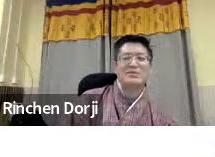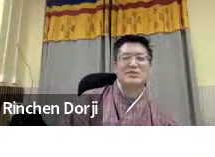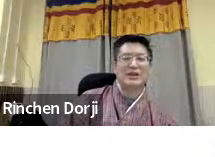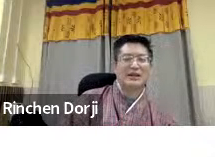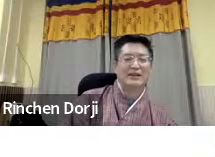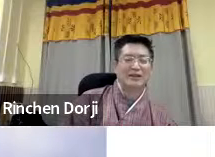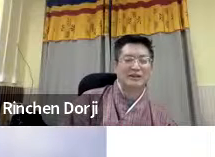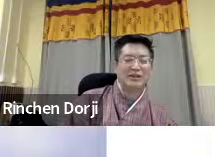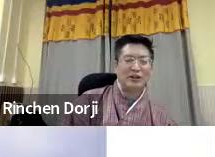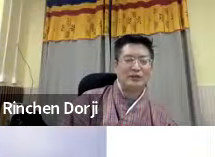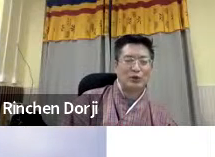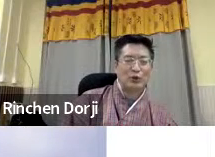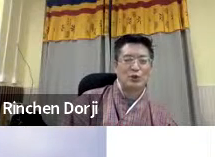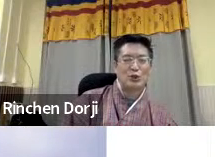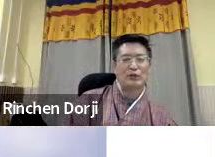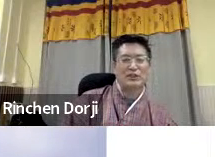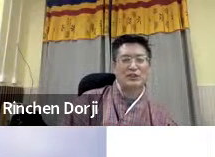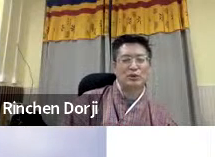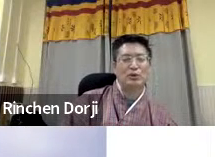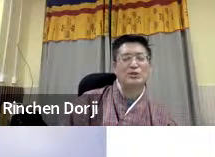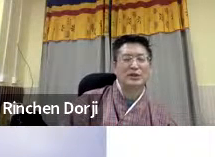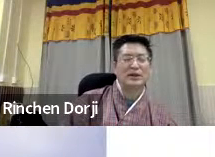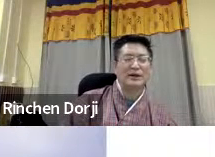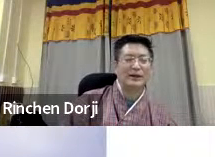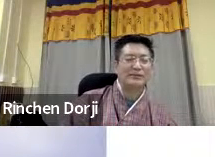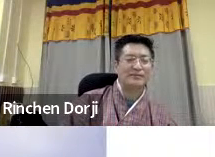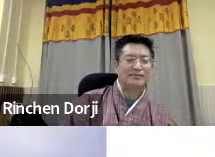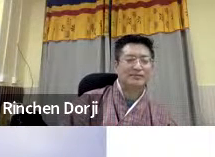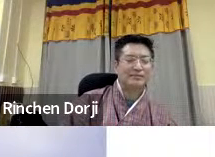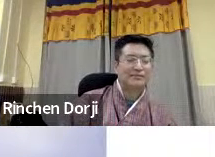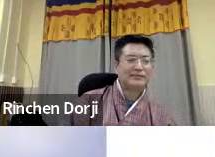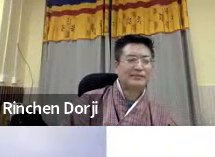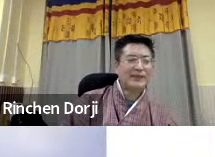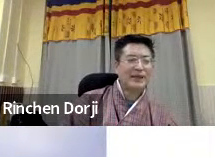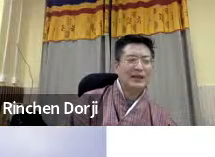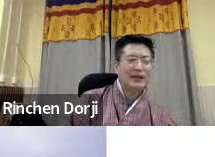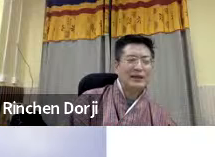difficult times, of the closure of the schools,